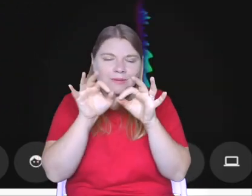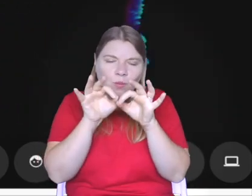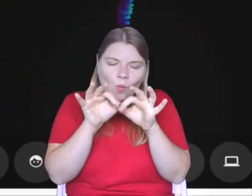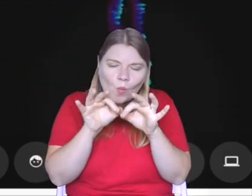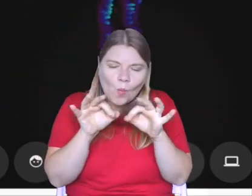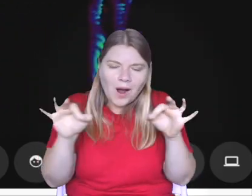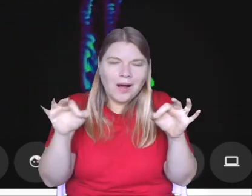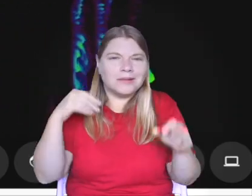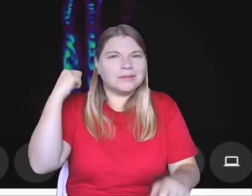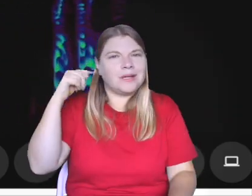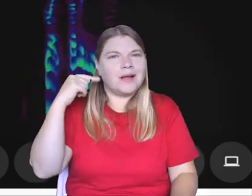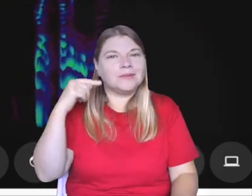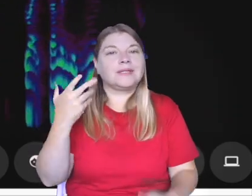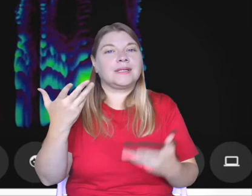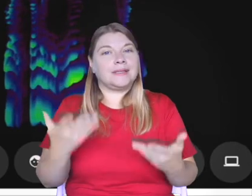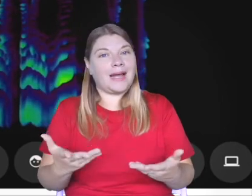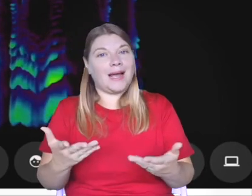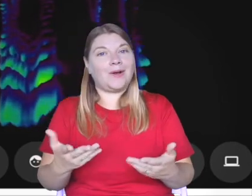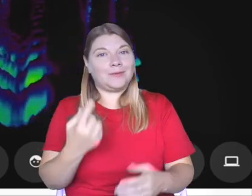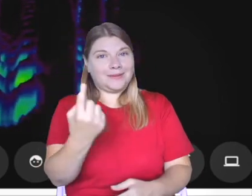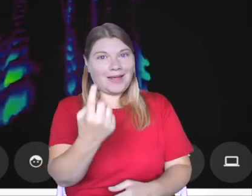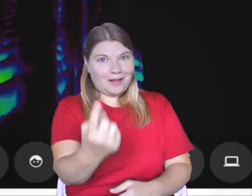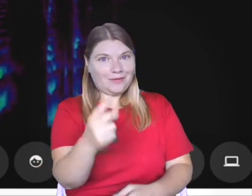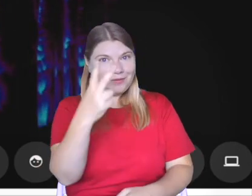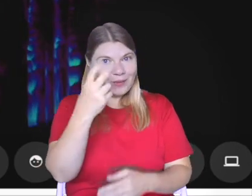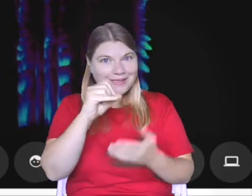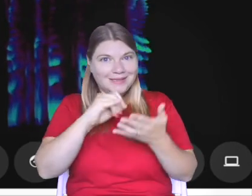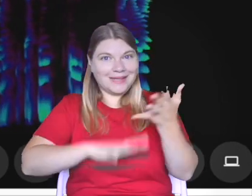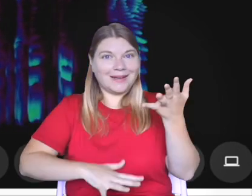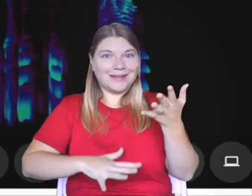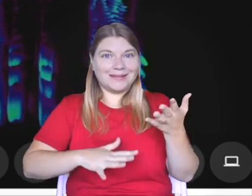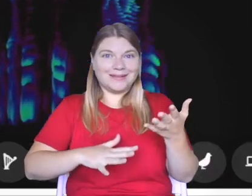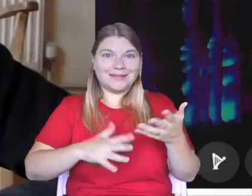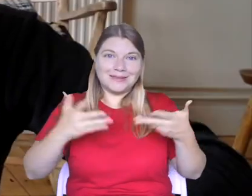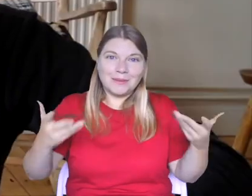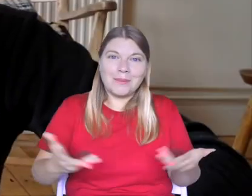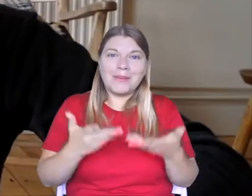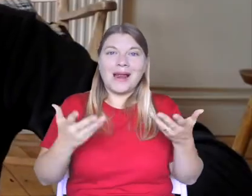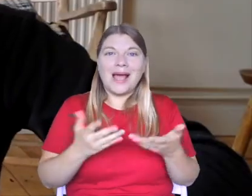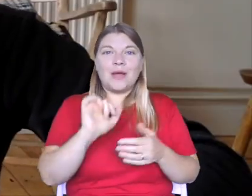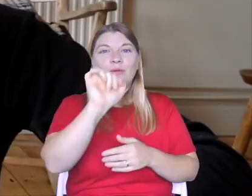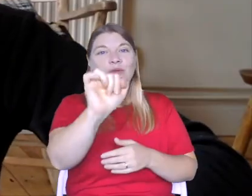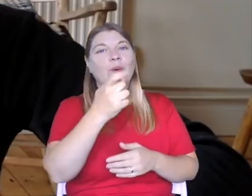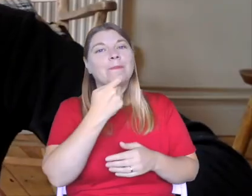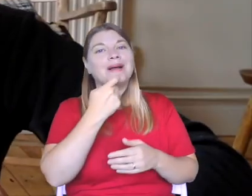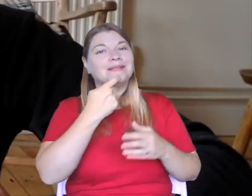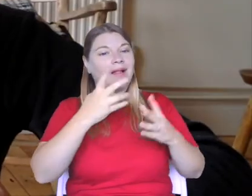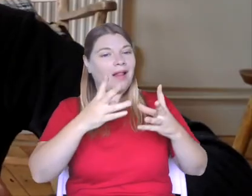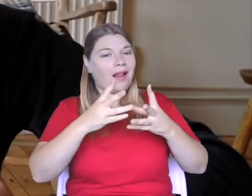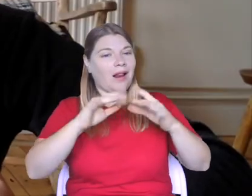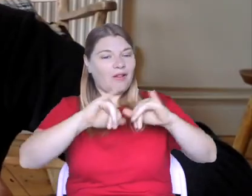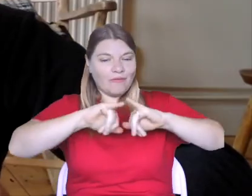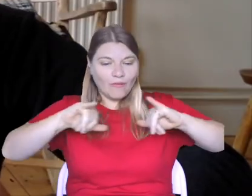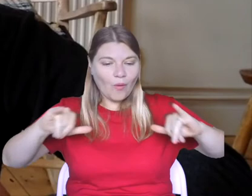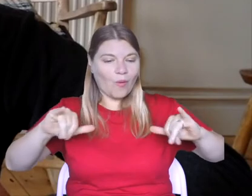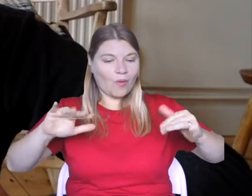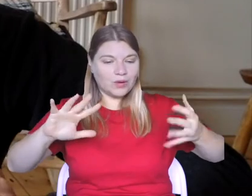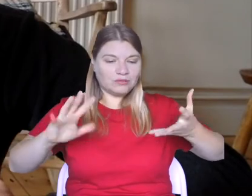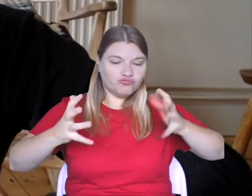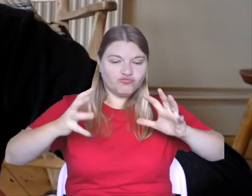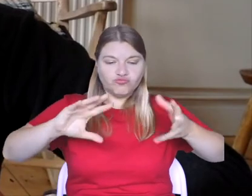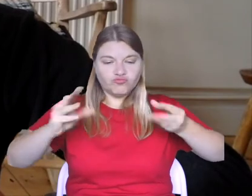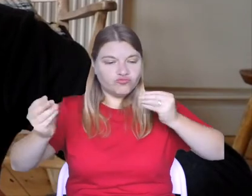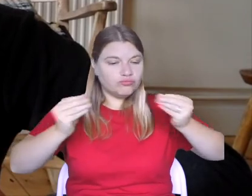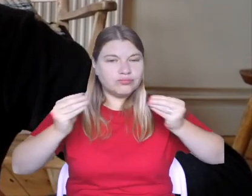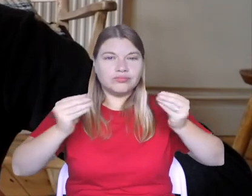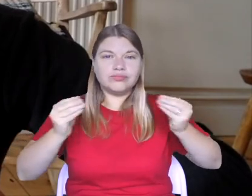Great, so I'm going to give you 20 seconds to play around with the tinfoil that you've got, and you can pause if you want any longer